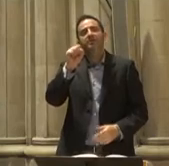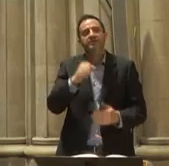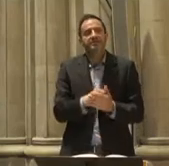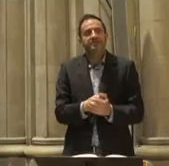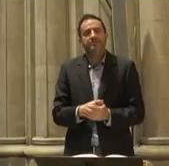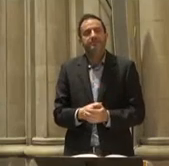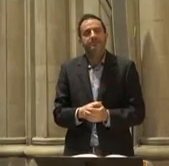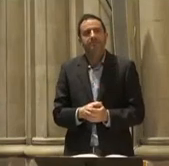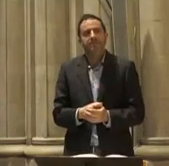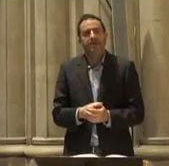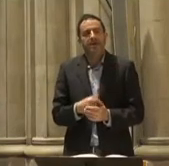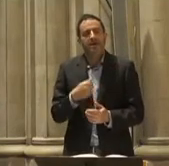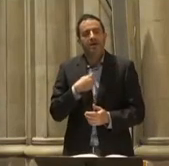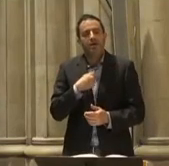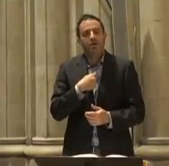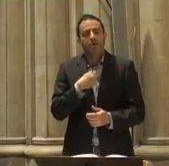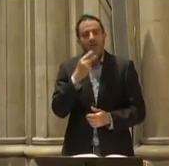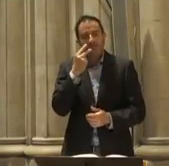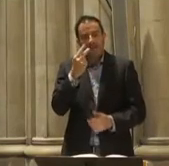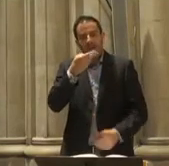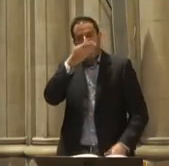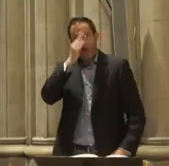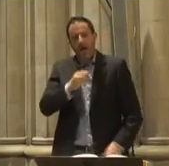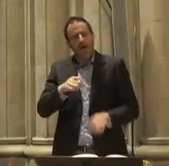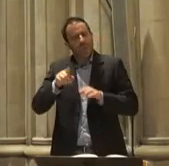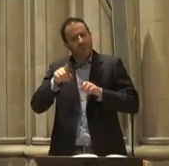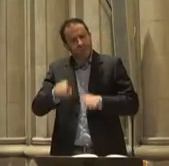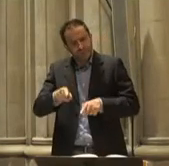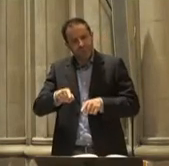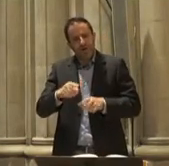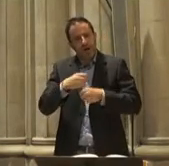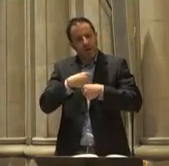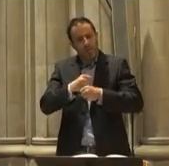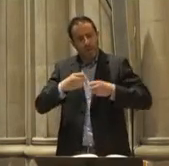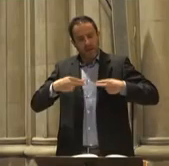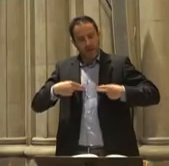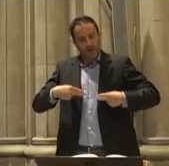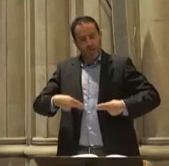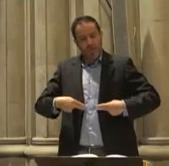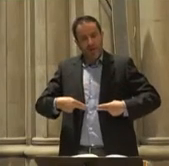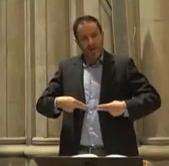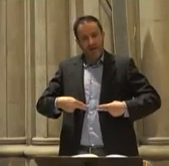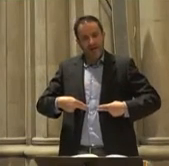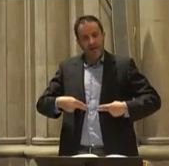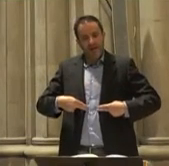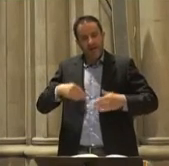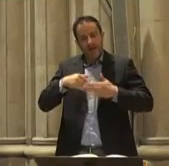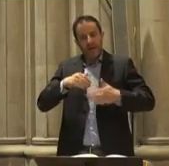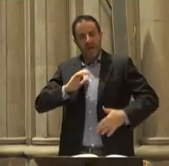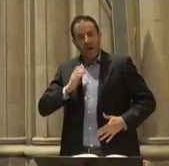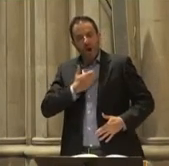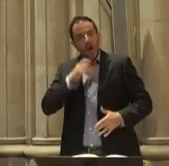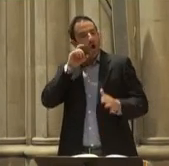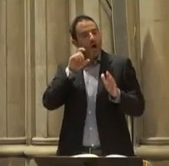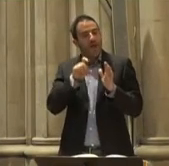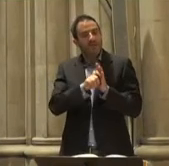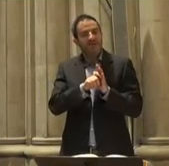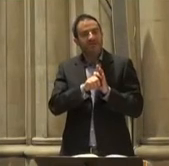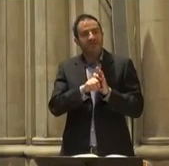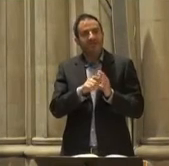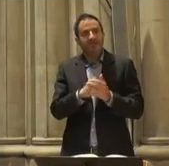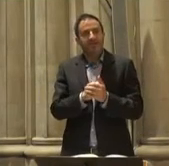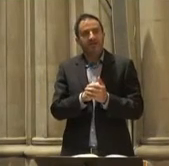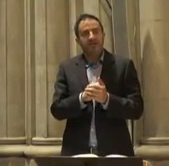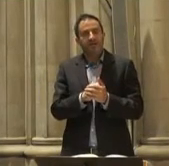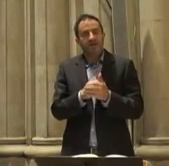There we hear that God said, "Let us make humankind in our image, according